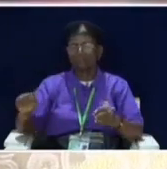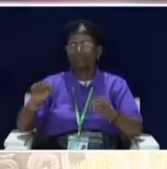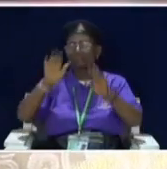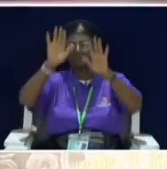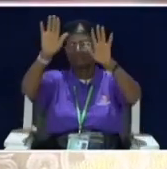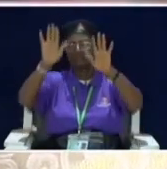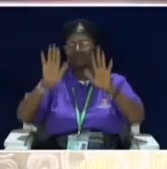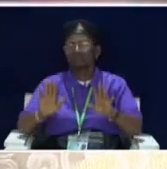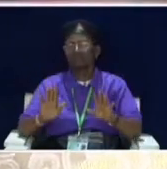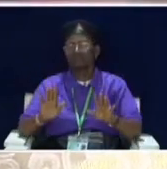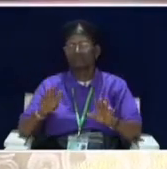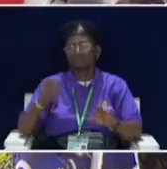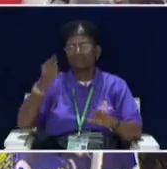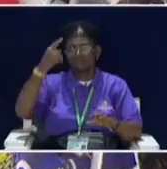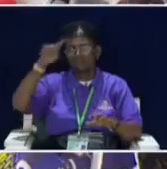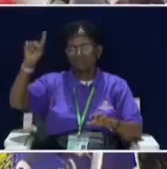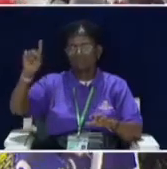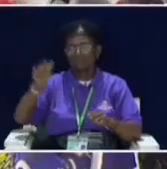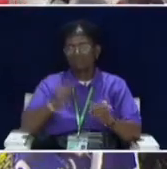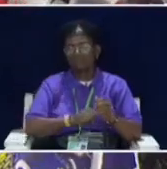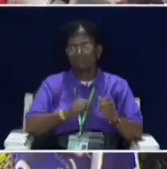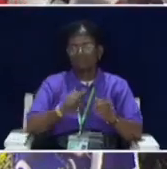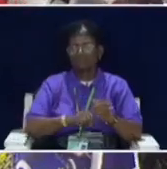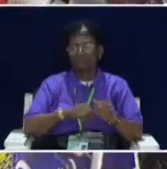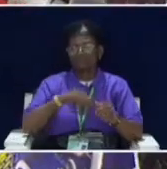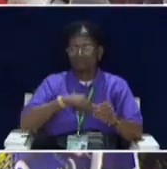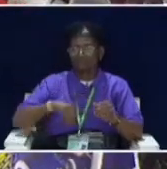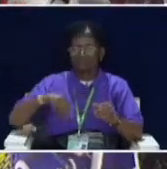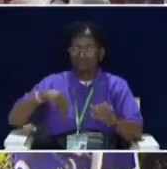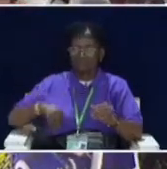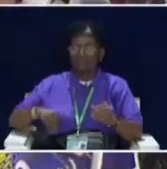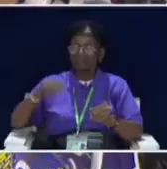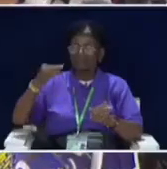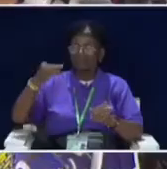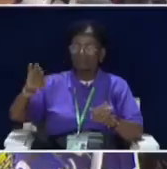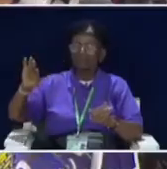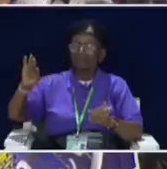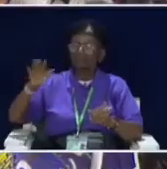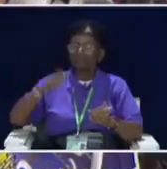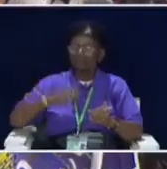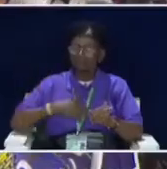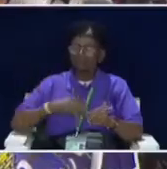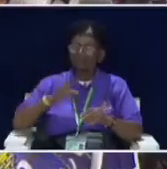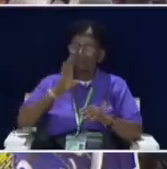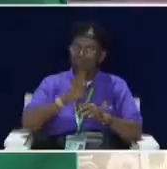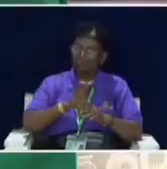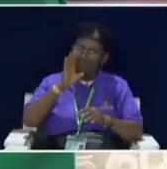my congregation. Mo fẹ́ iṣẹ́ ìyanu, iṣẹ́ àmì, iṣẹ́ ìyanu fún gbogbo ọmọ ìjọ mi.